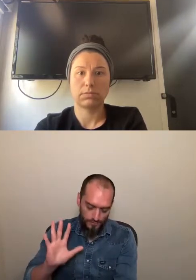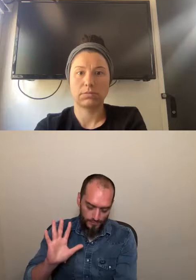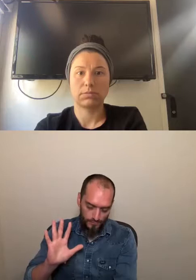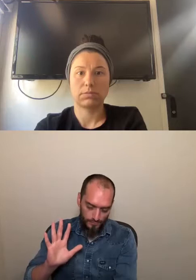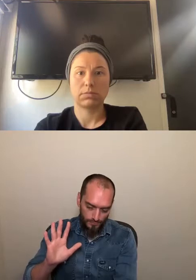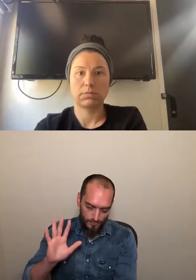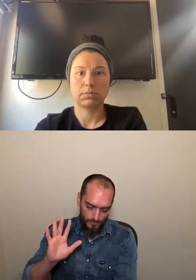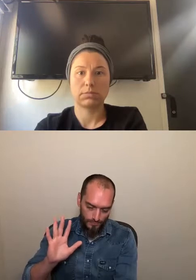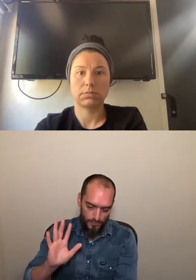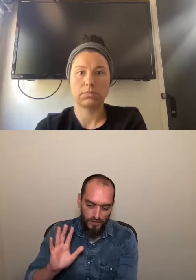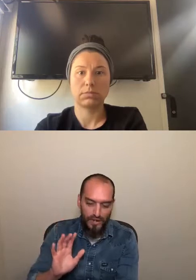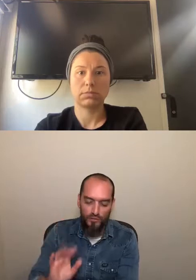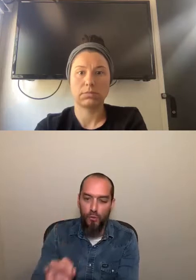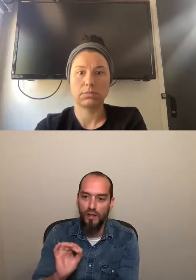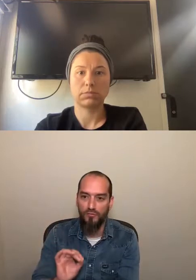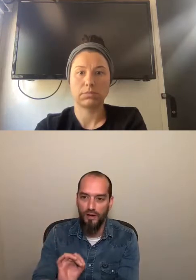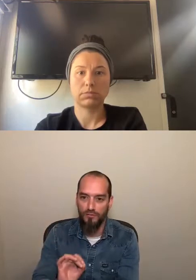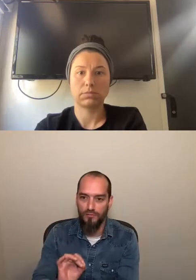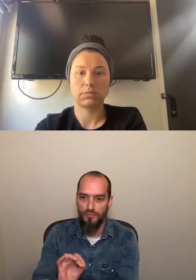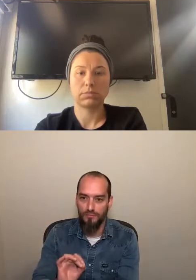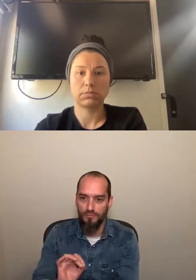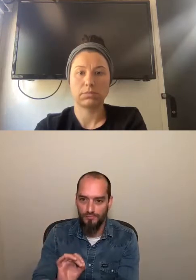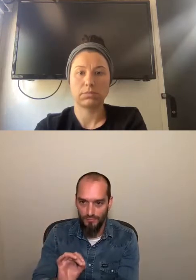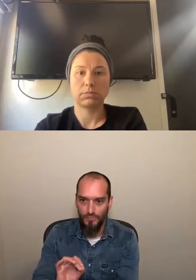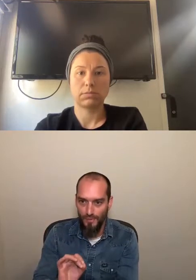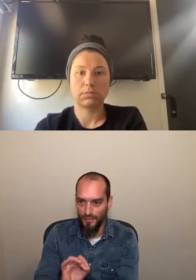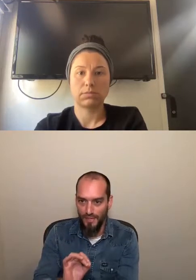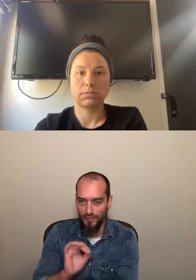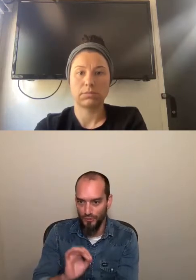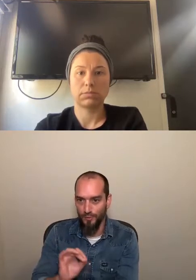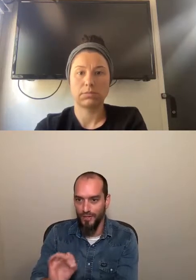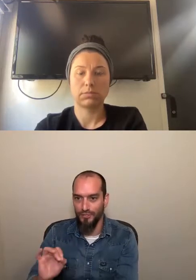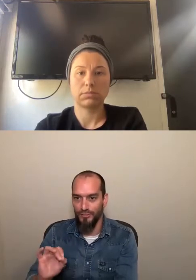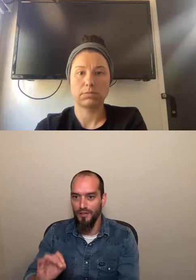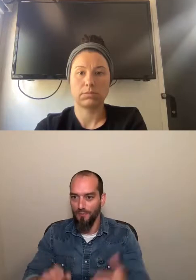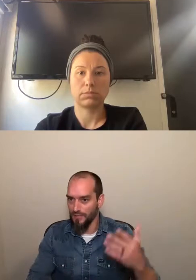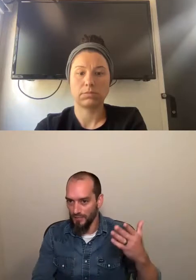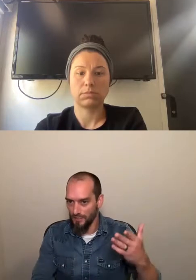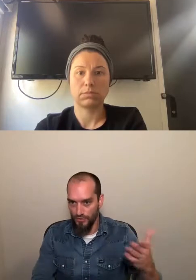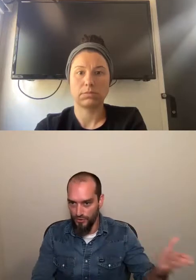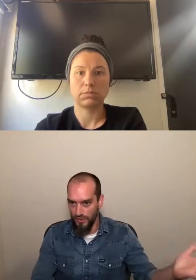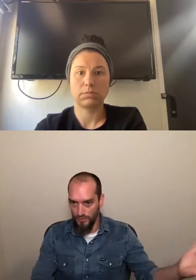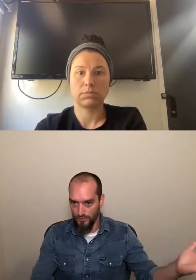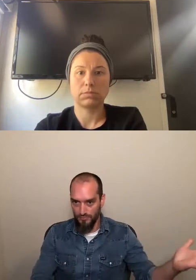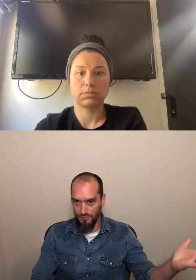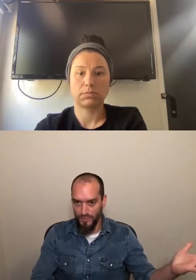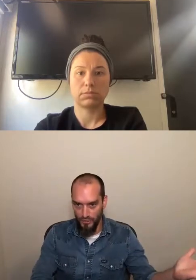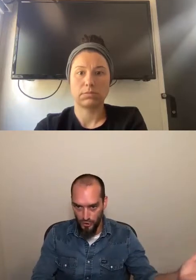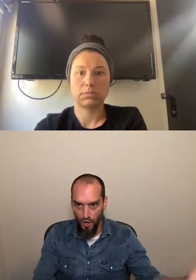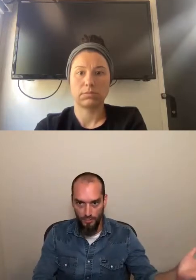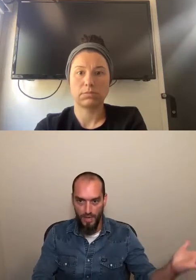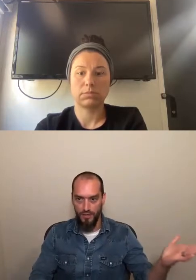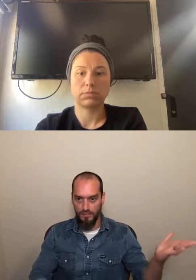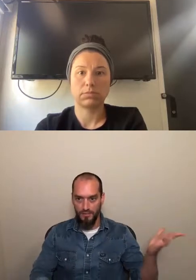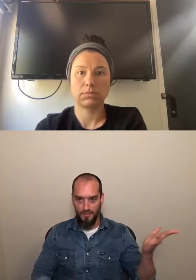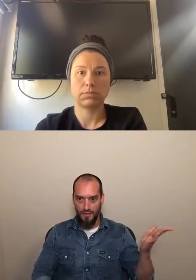say they're not even qualified to make that determination, because they don't get